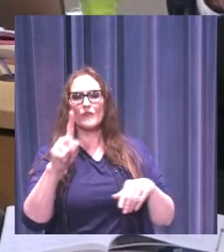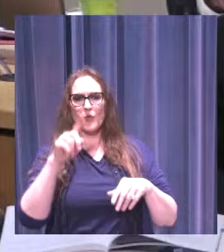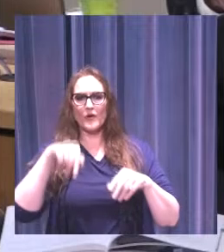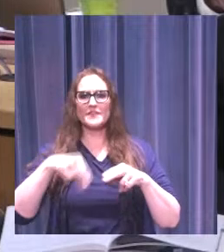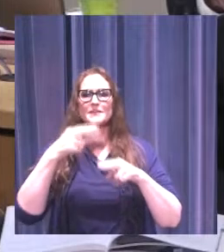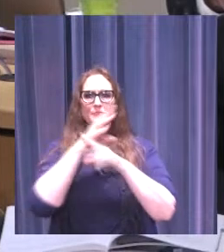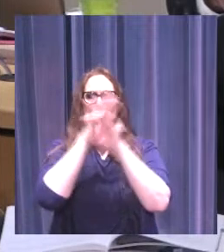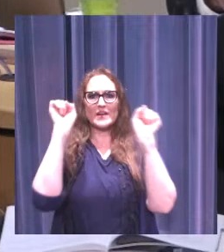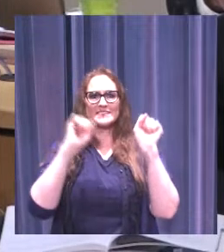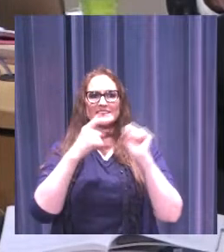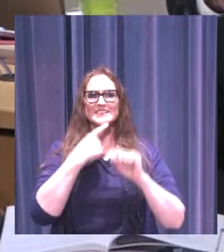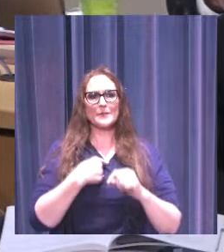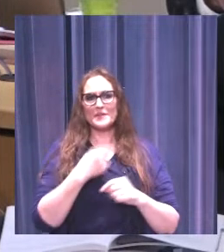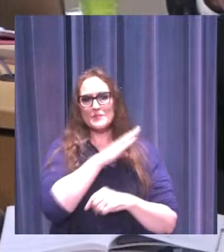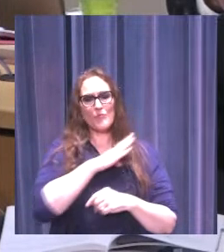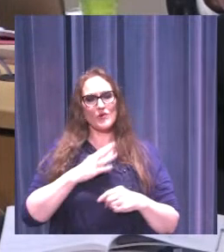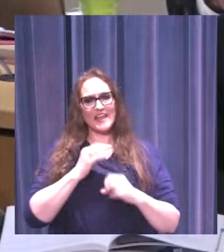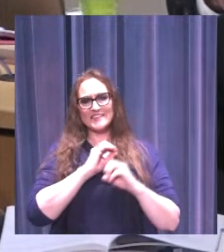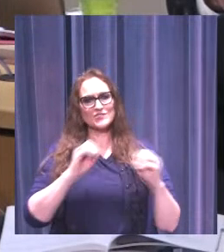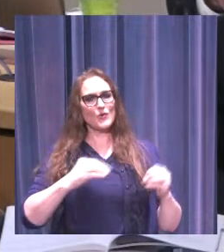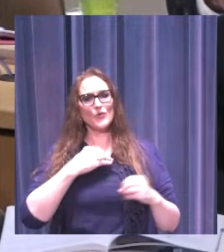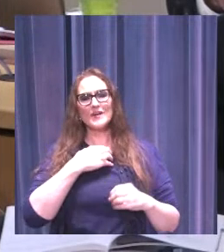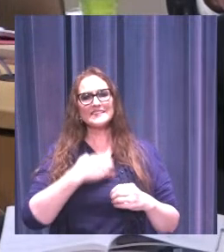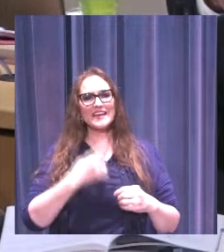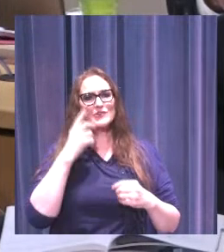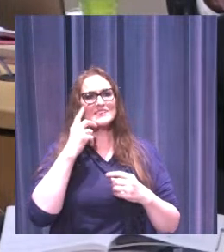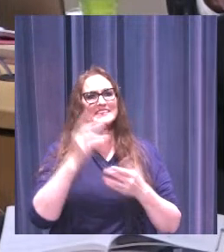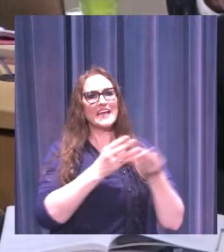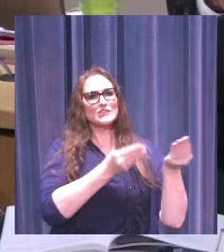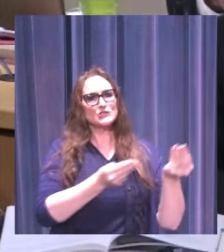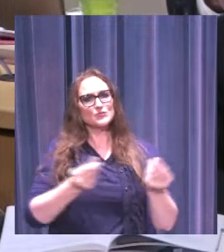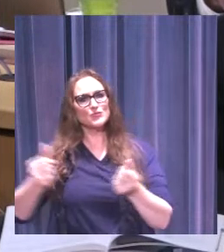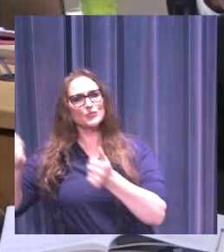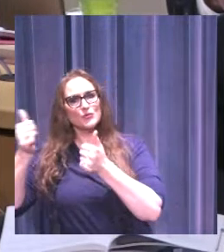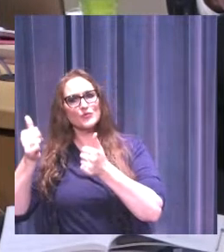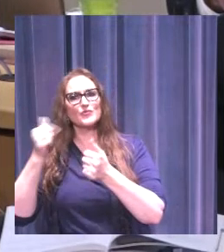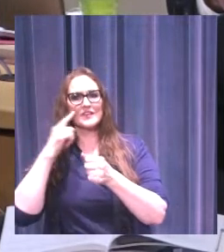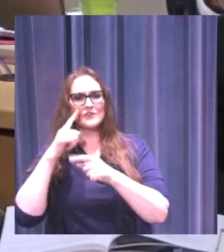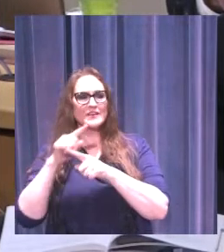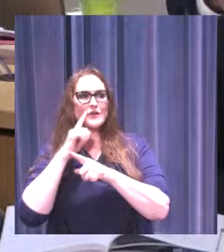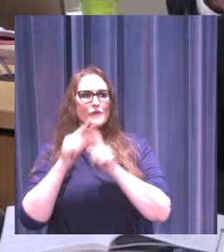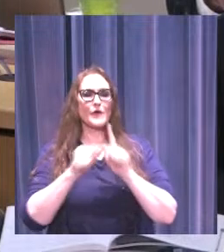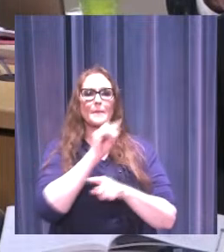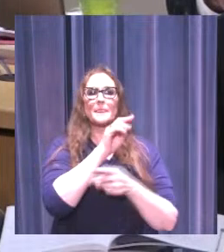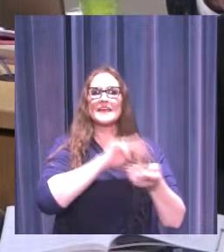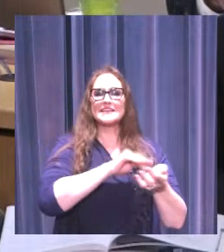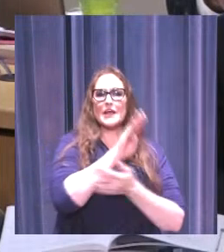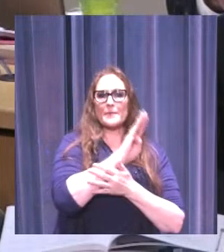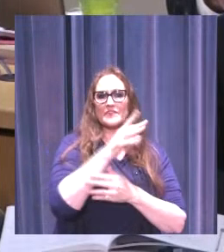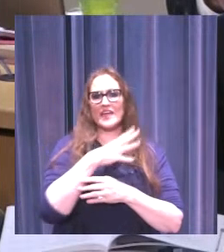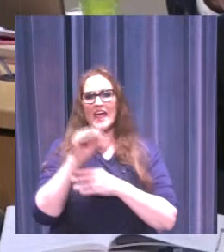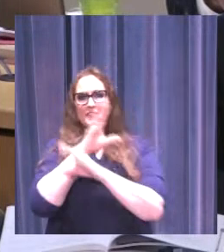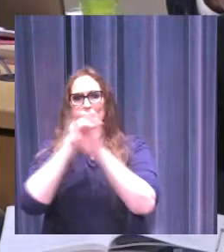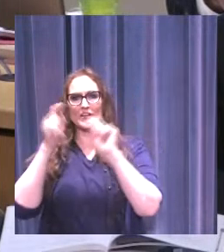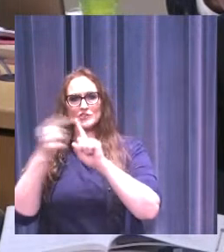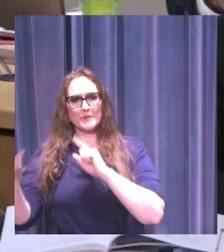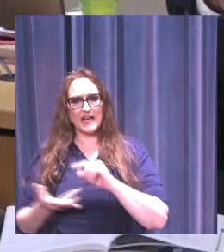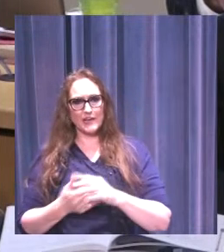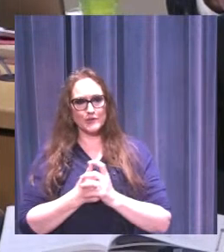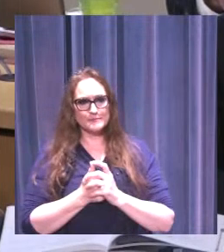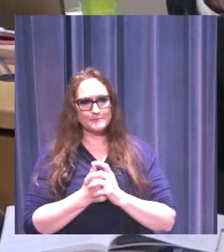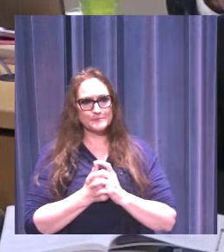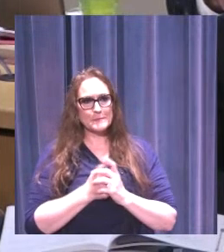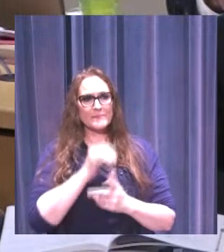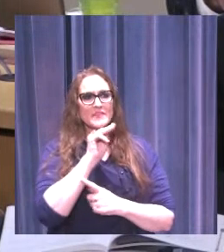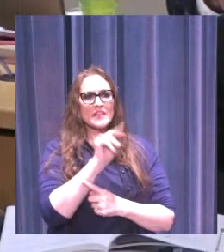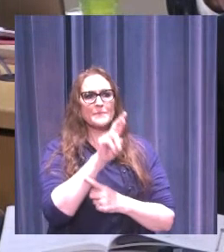has no desire to see a smooth transition between Dr. Beverly Walker Graffia's administration and that of the president to be hired. Mr.